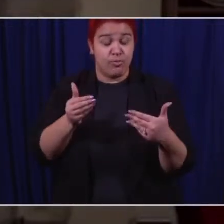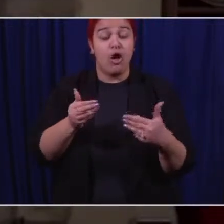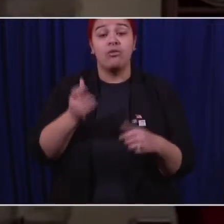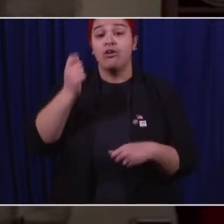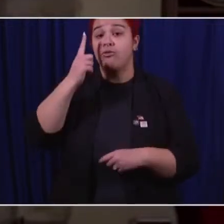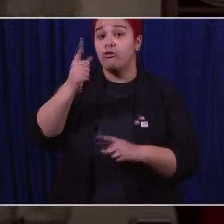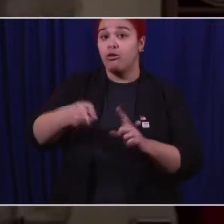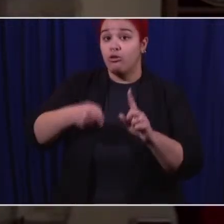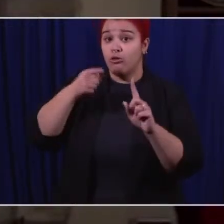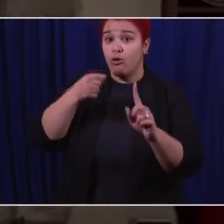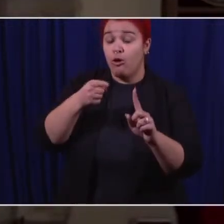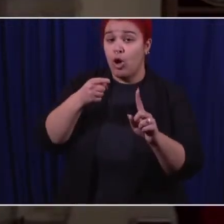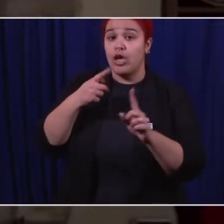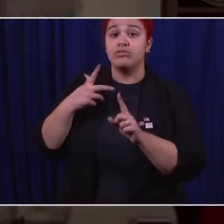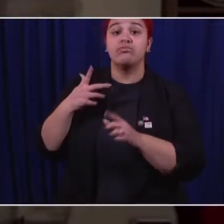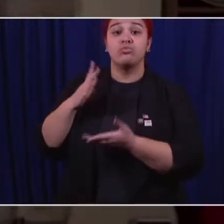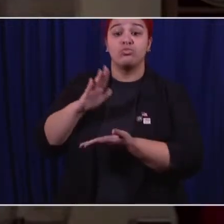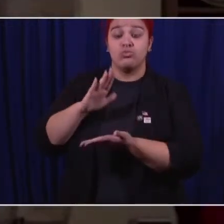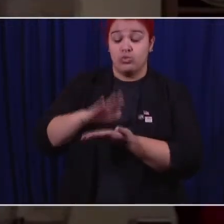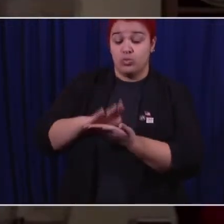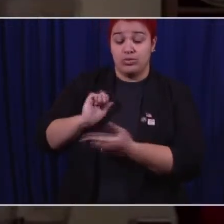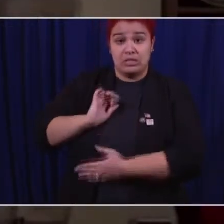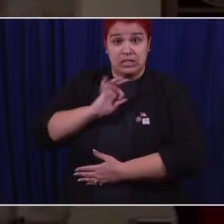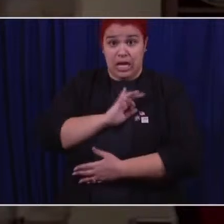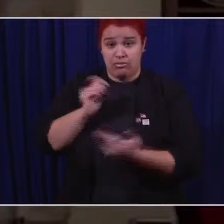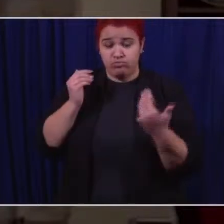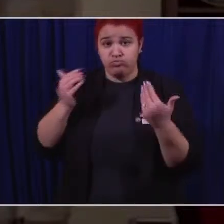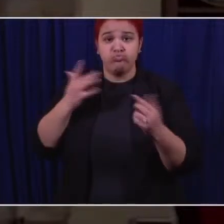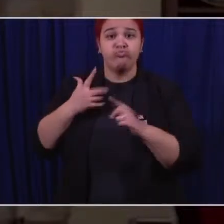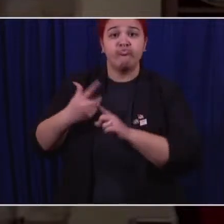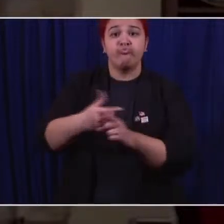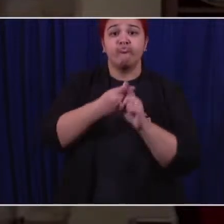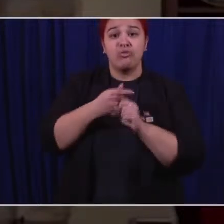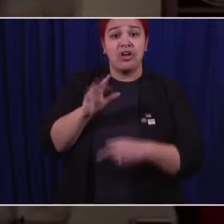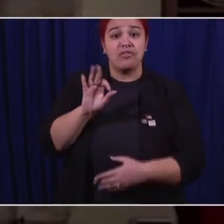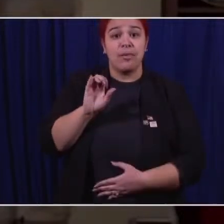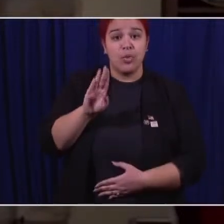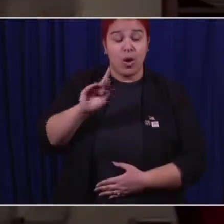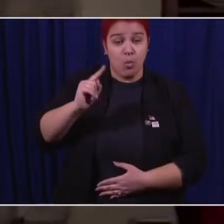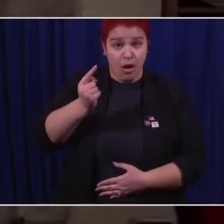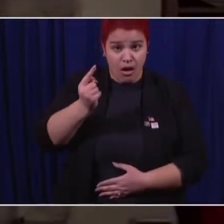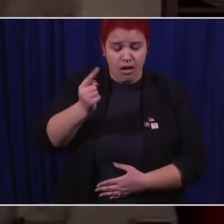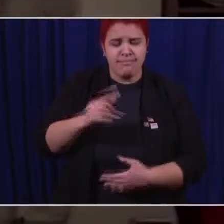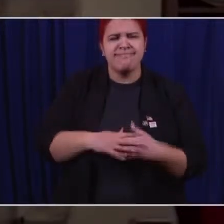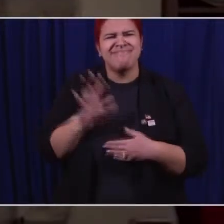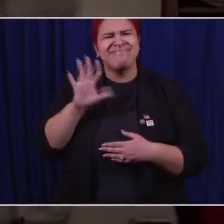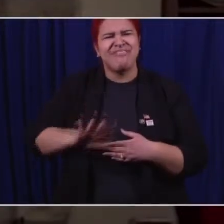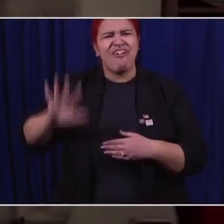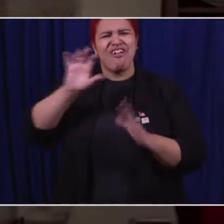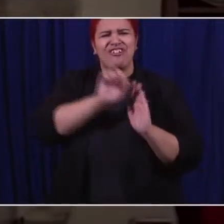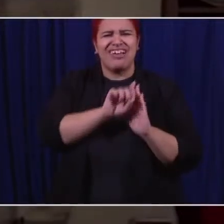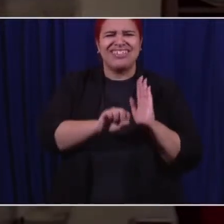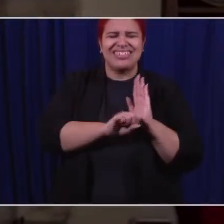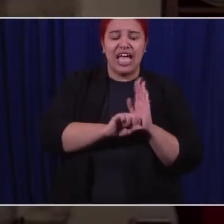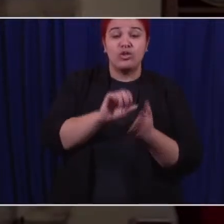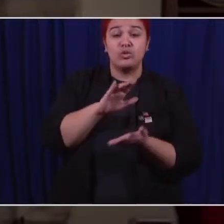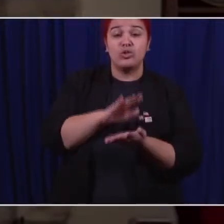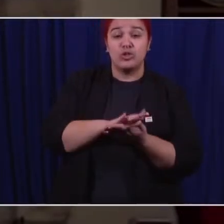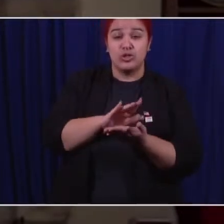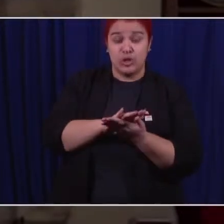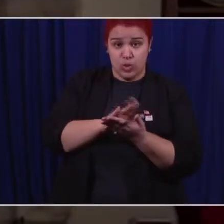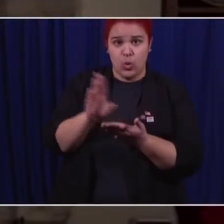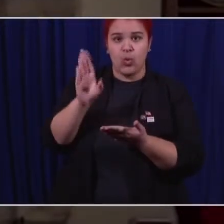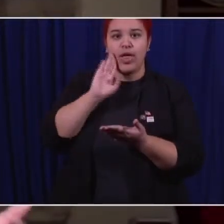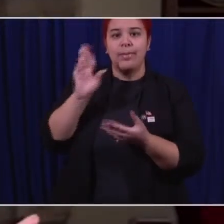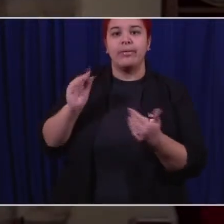1. We're going to have a large number of schools throughout the state that will be in that first week,